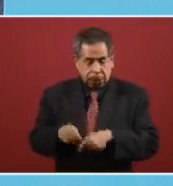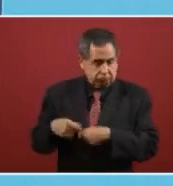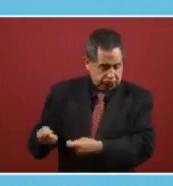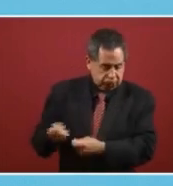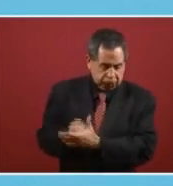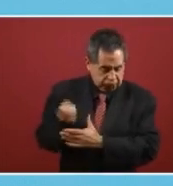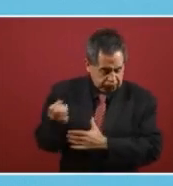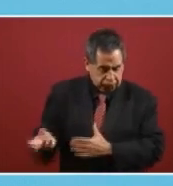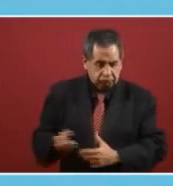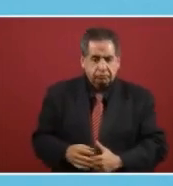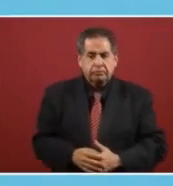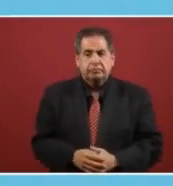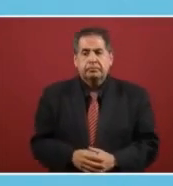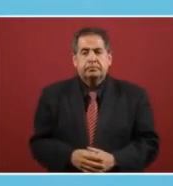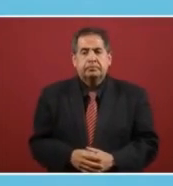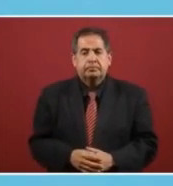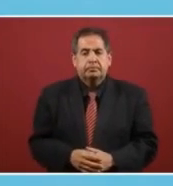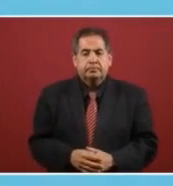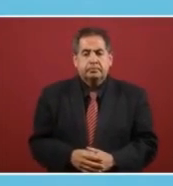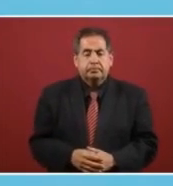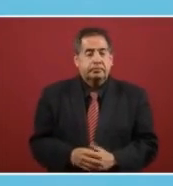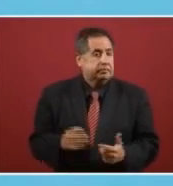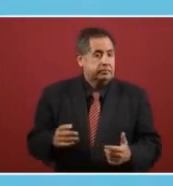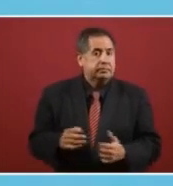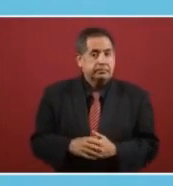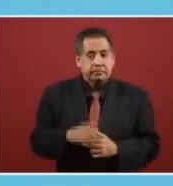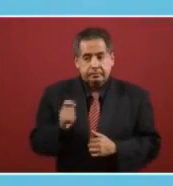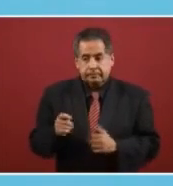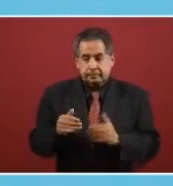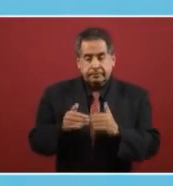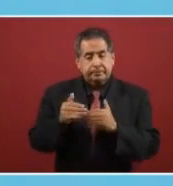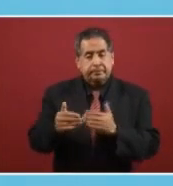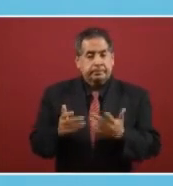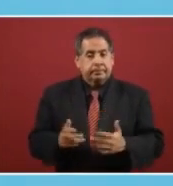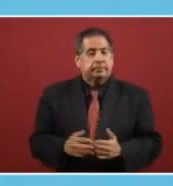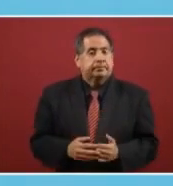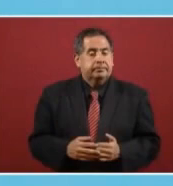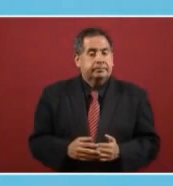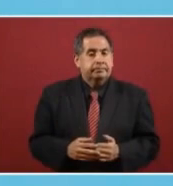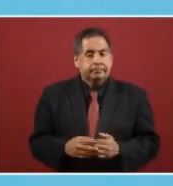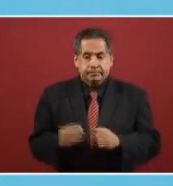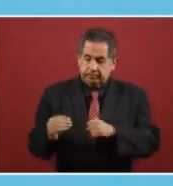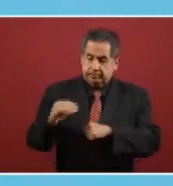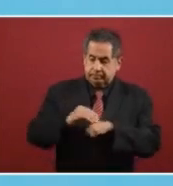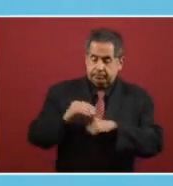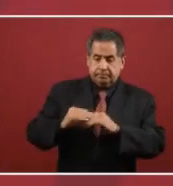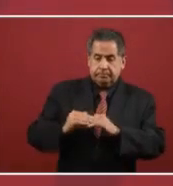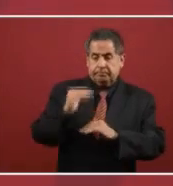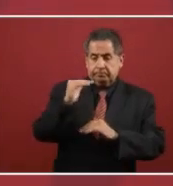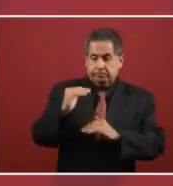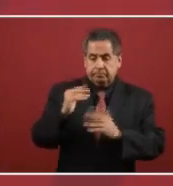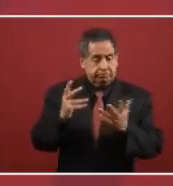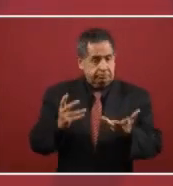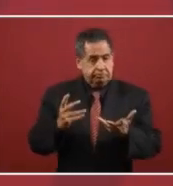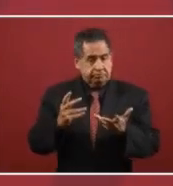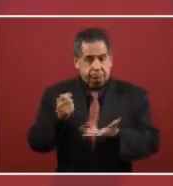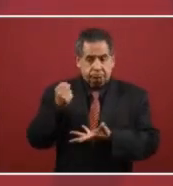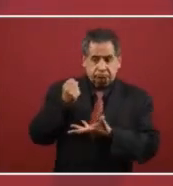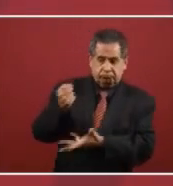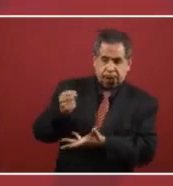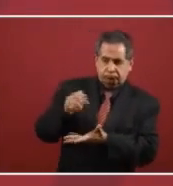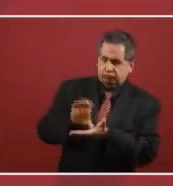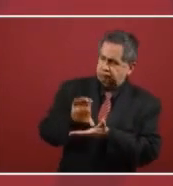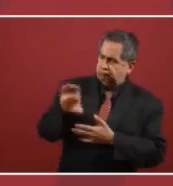monthly. So that's going to be above. So that will increase